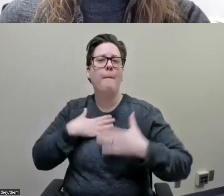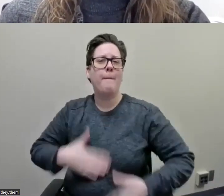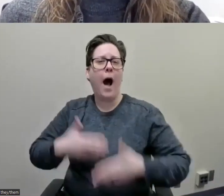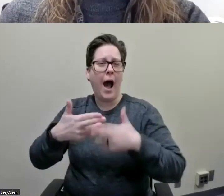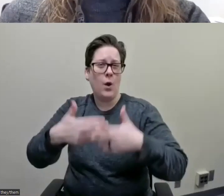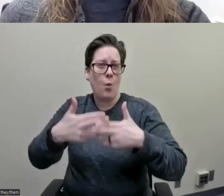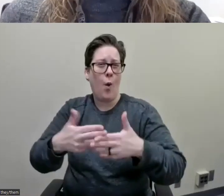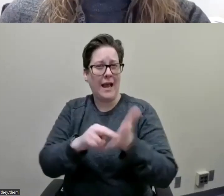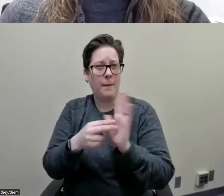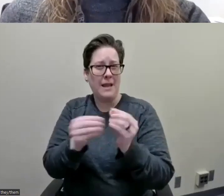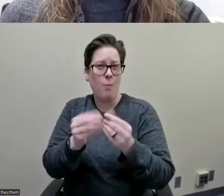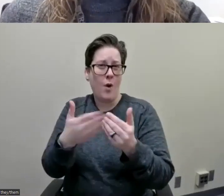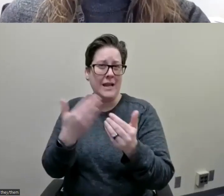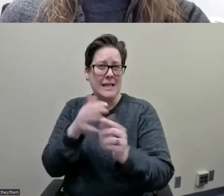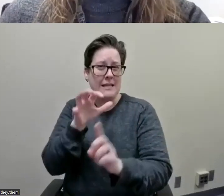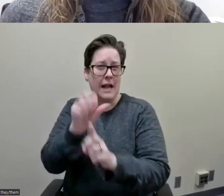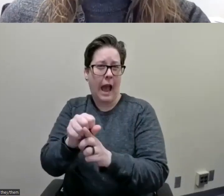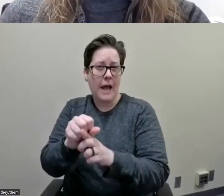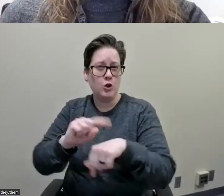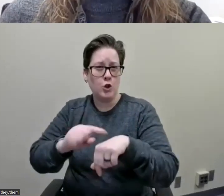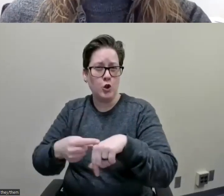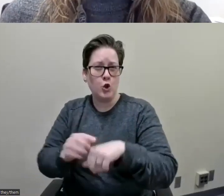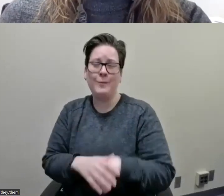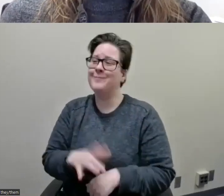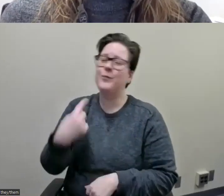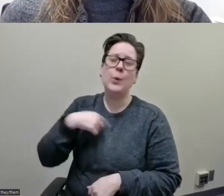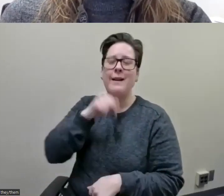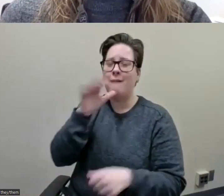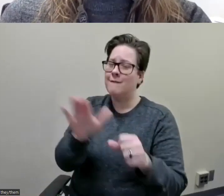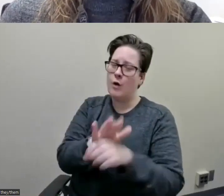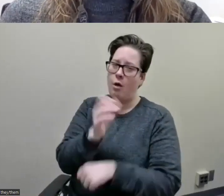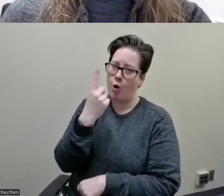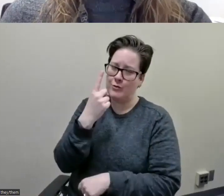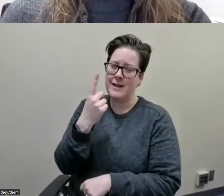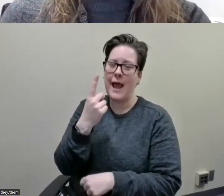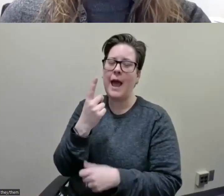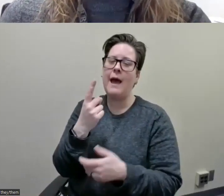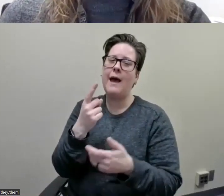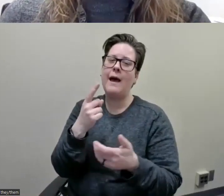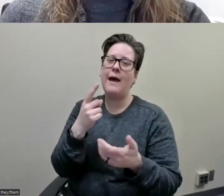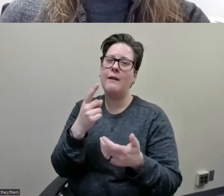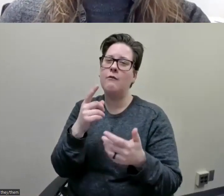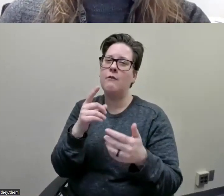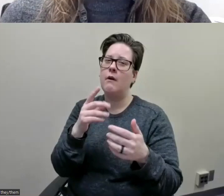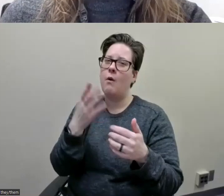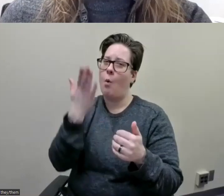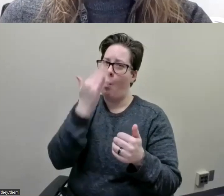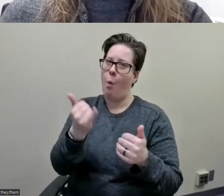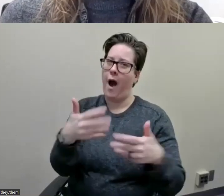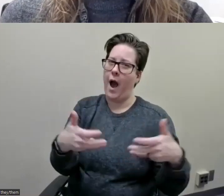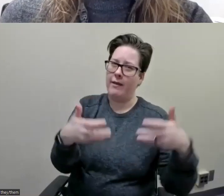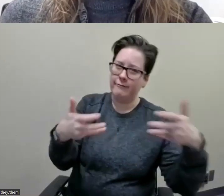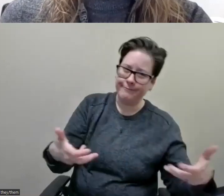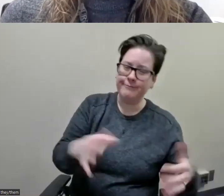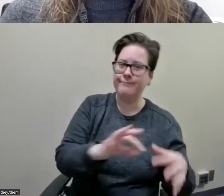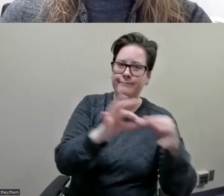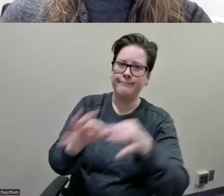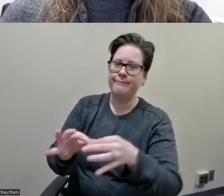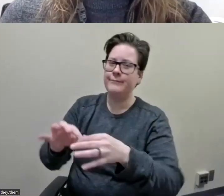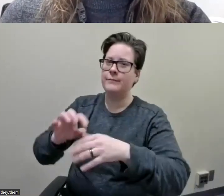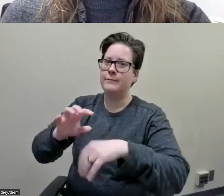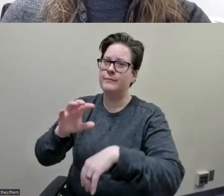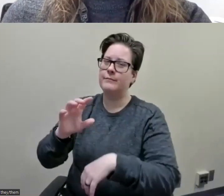So that's not well understood. There's some thoughts behind obesity and cancer risk. We're not sure that maybe leptin and some of those